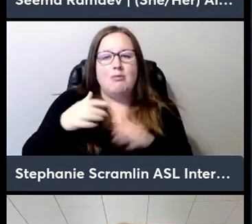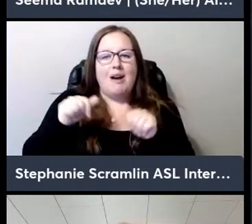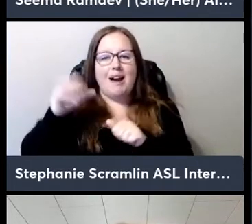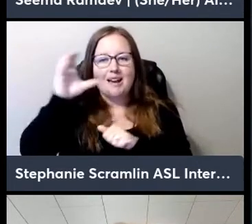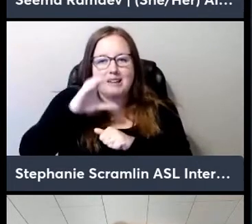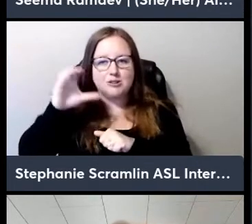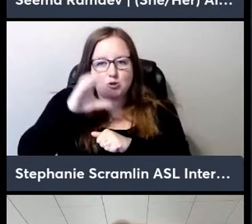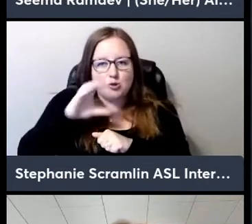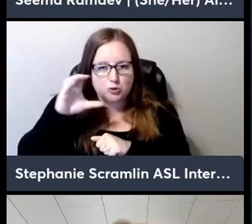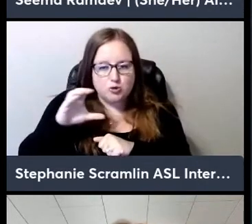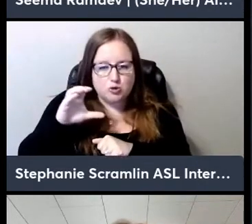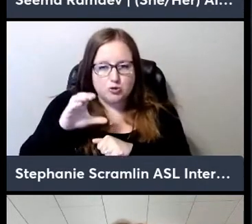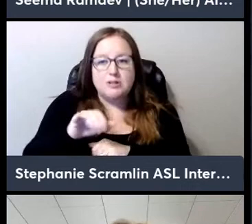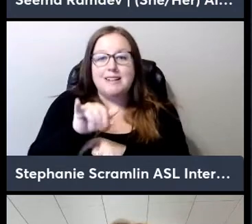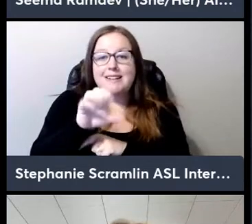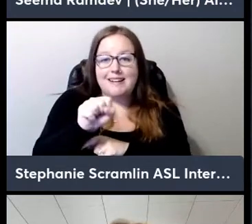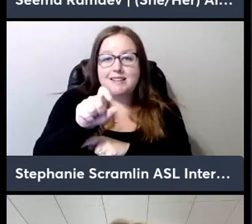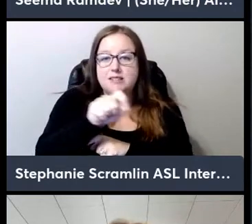is married.